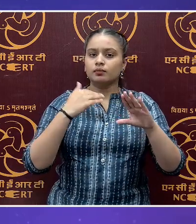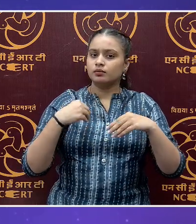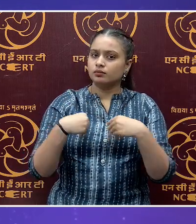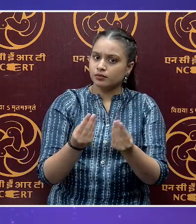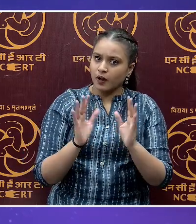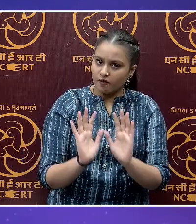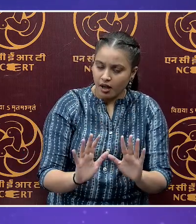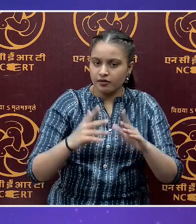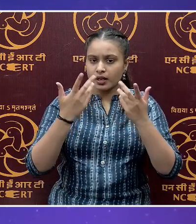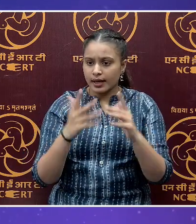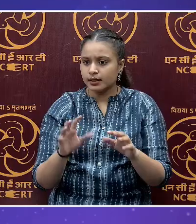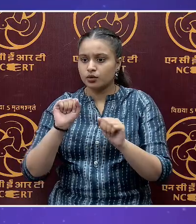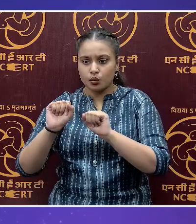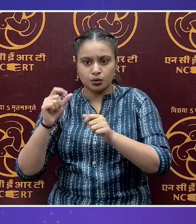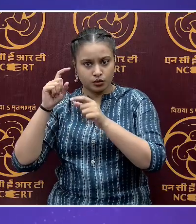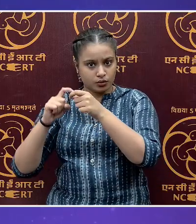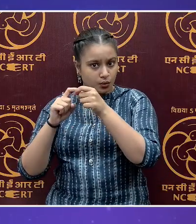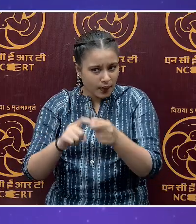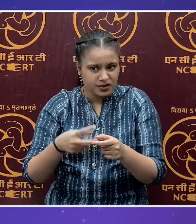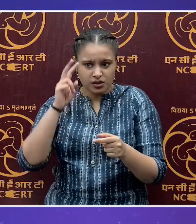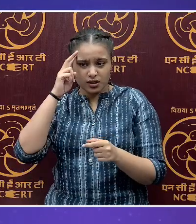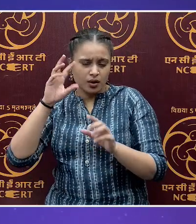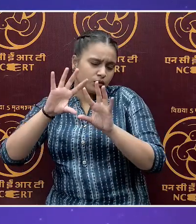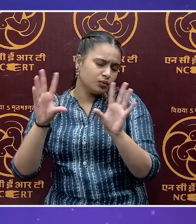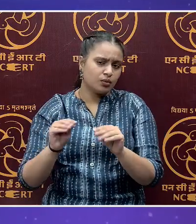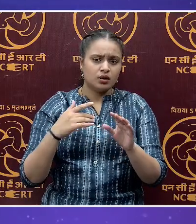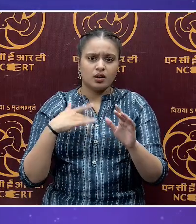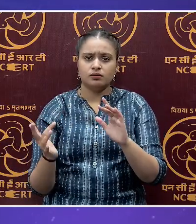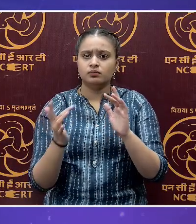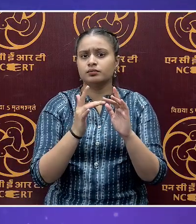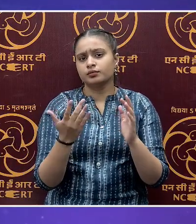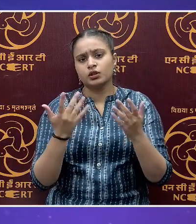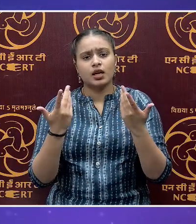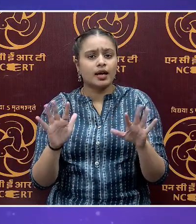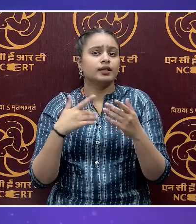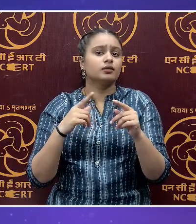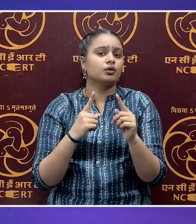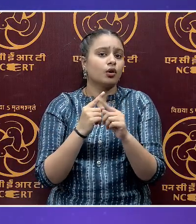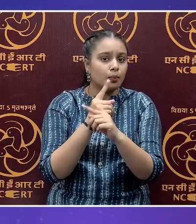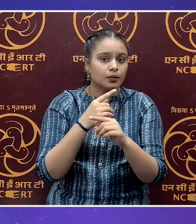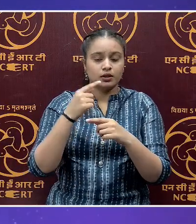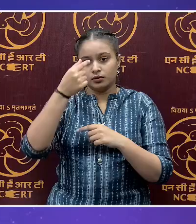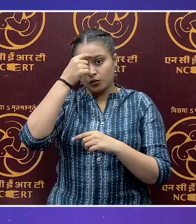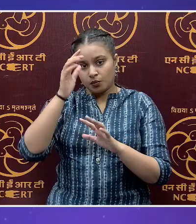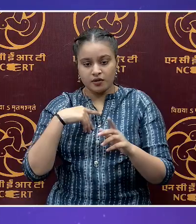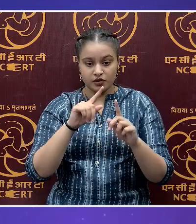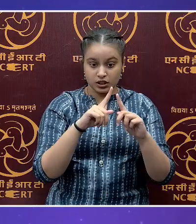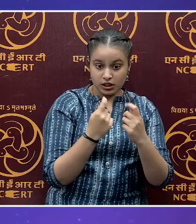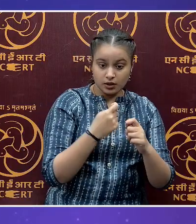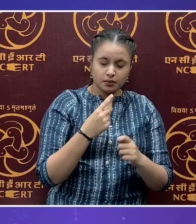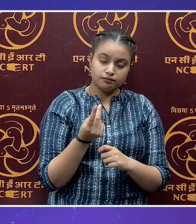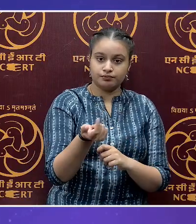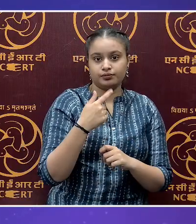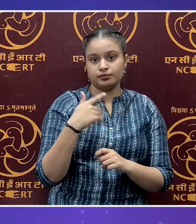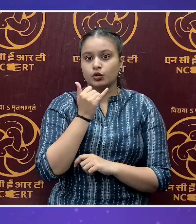directly reach out their queries. And we are inviting, if there is a specific complex issues you can share with us. Our team will immediately call